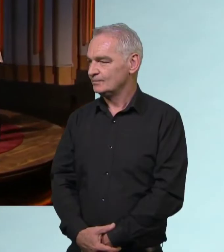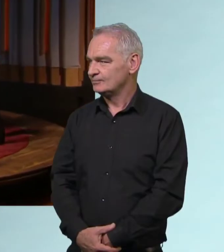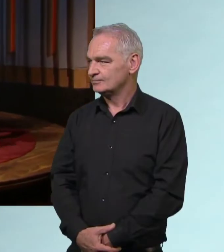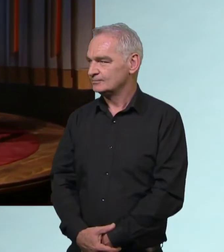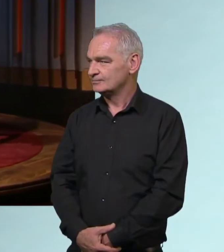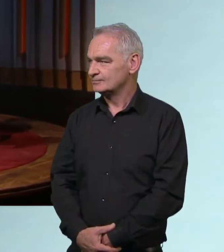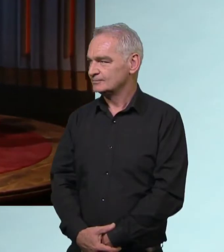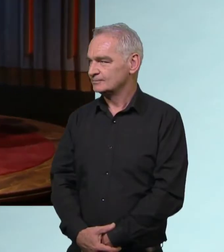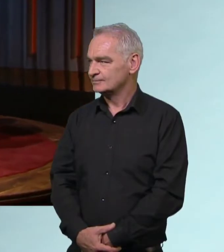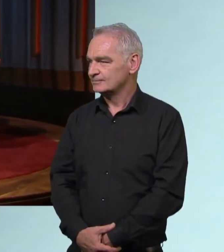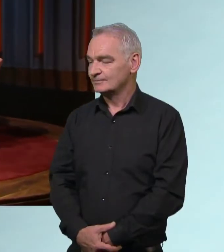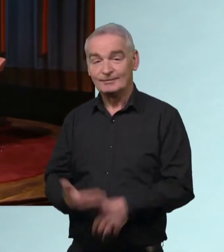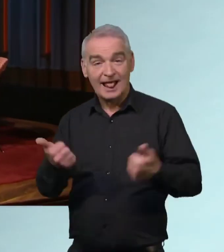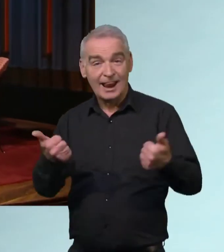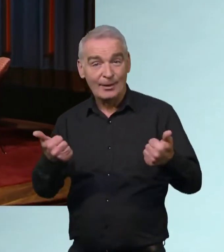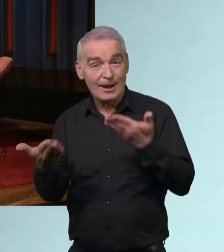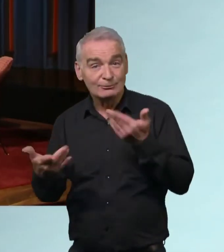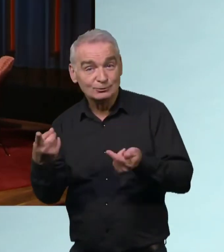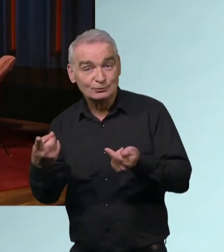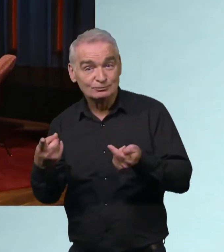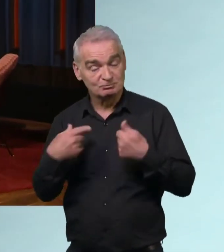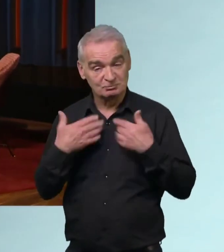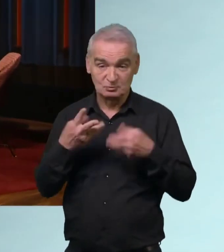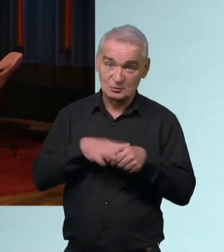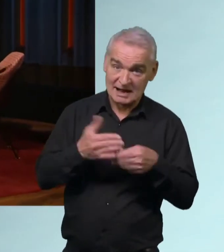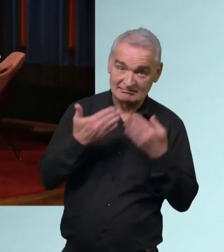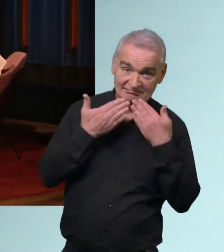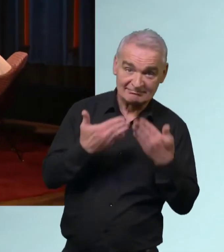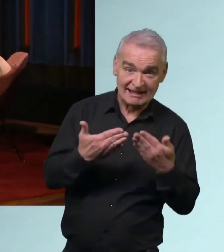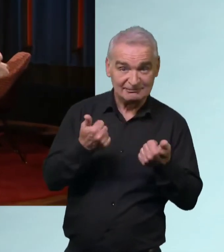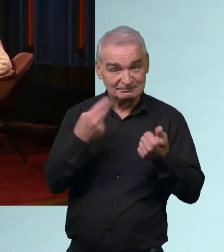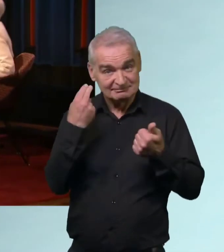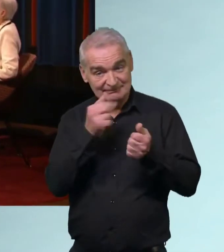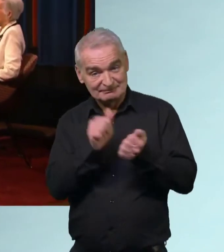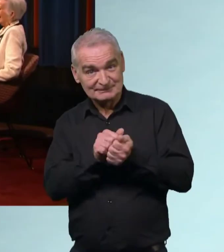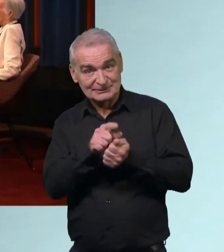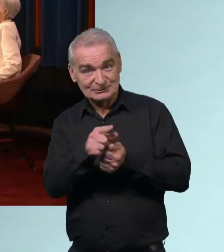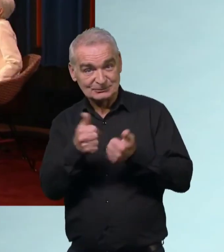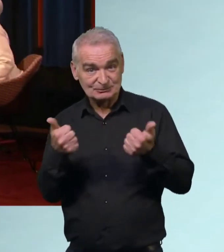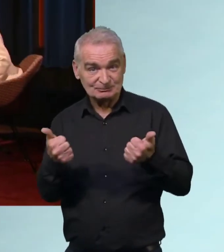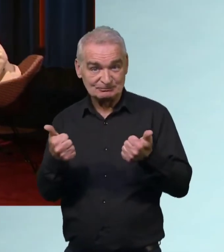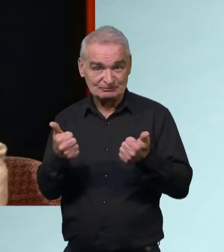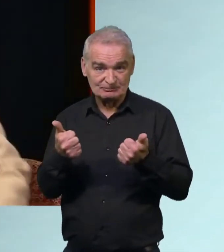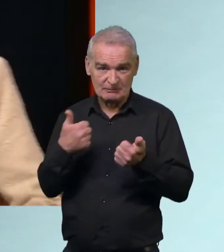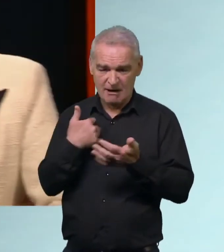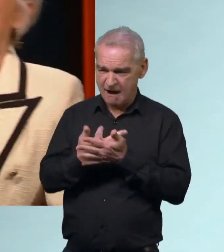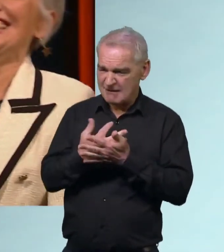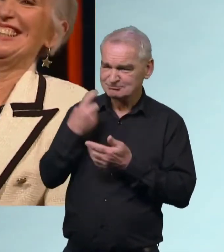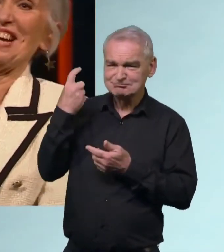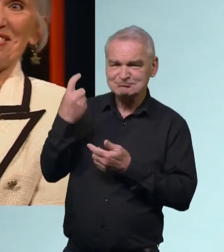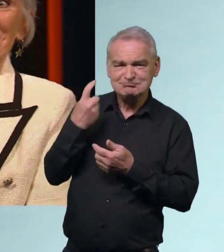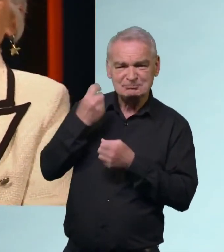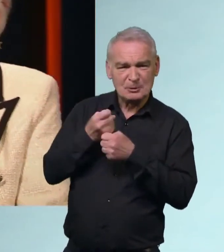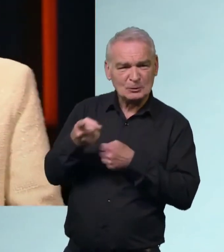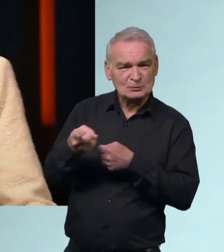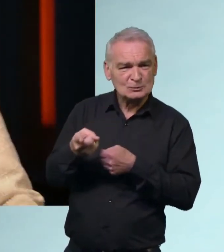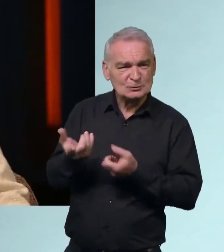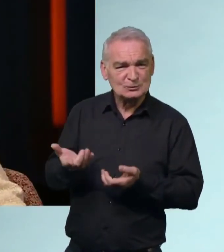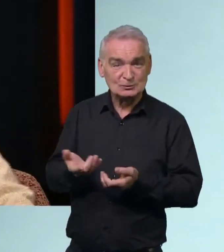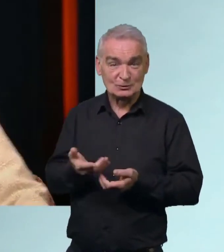How are you? I'm very well, thank you. Nice to see you again. Very nice to see you. God, I've often wondered about you. Have